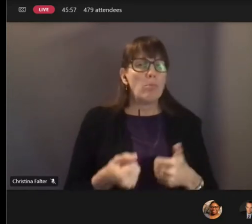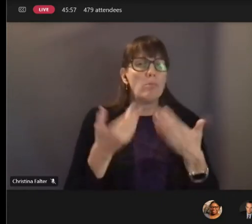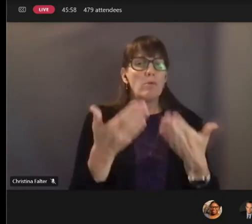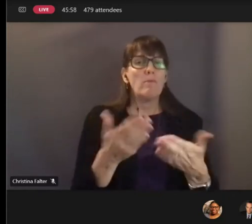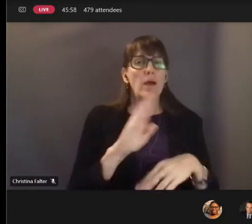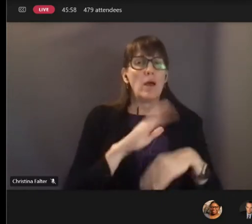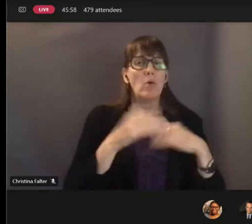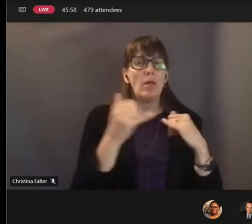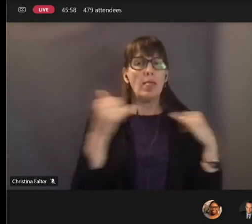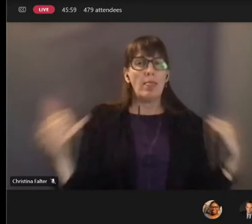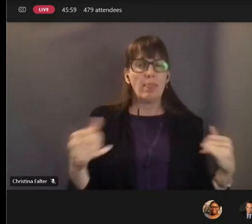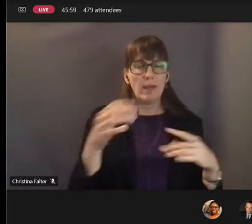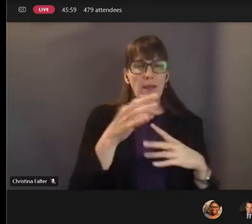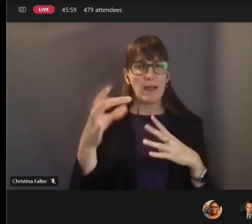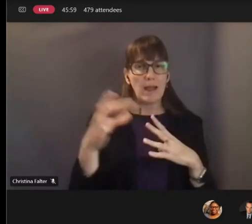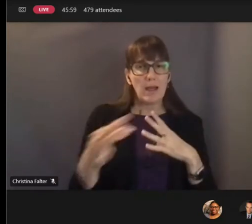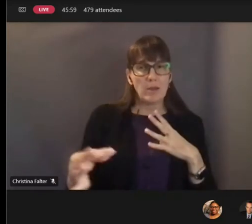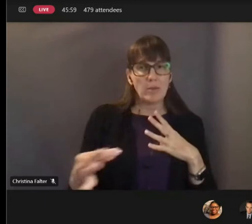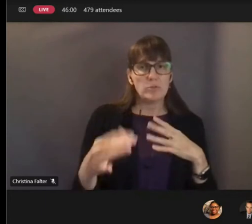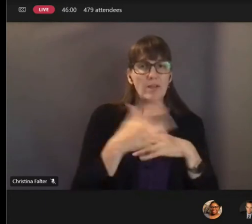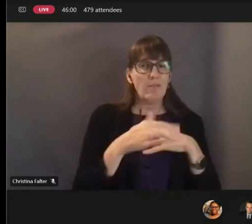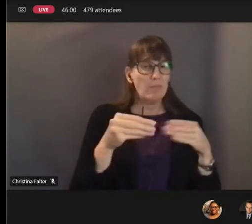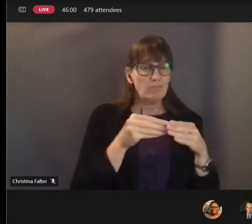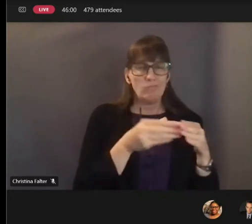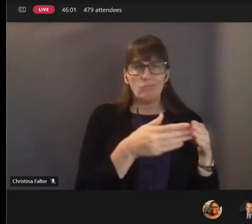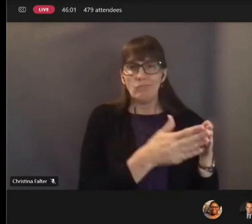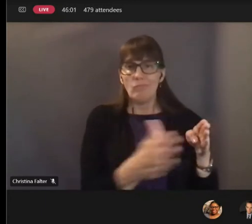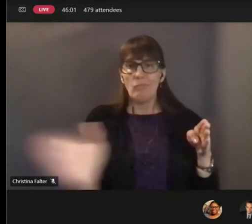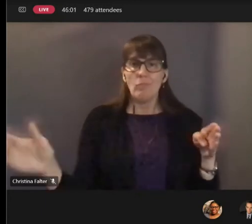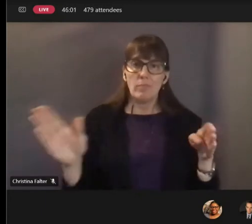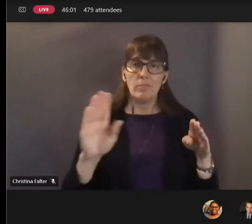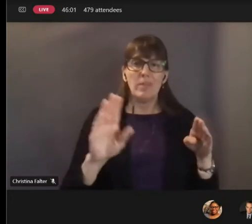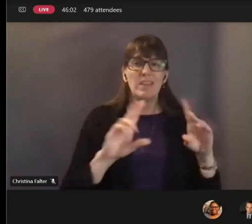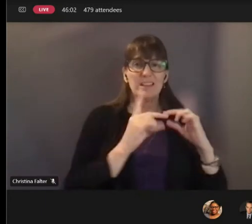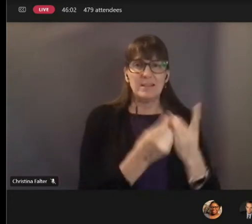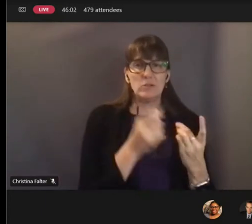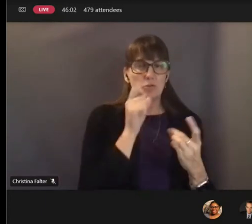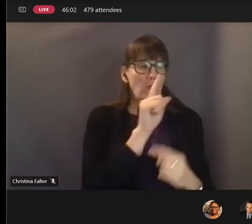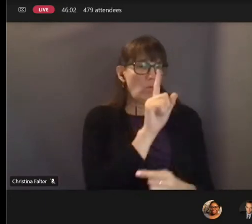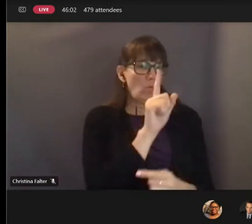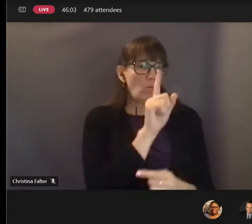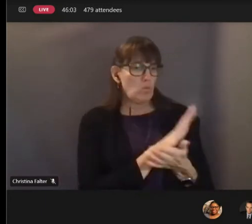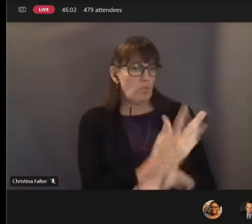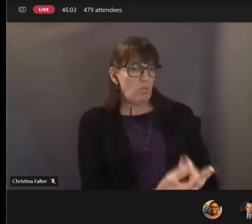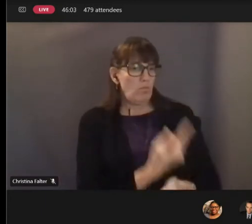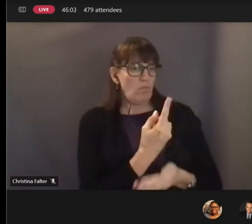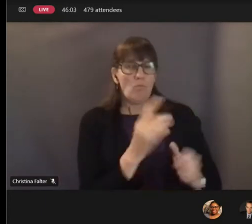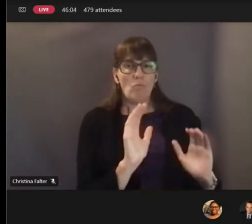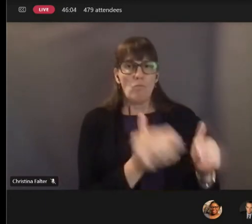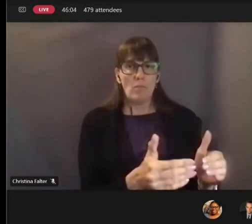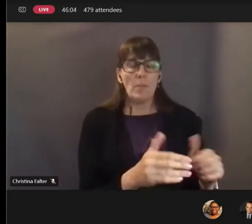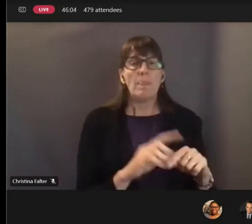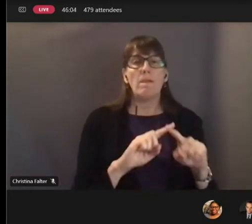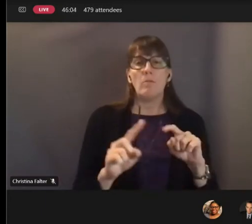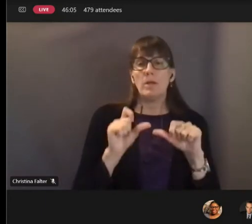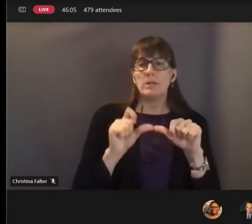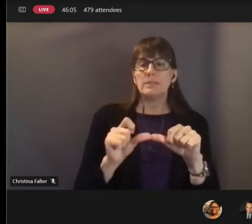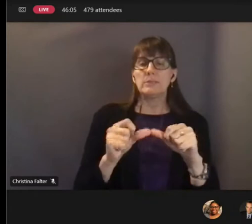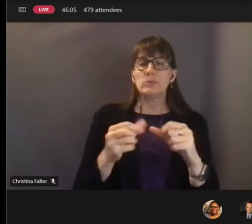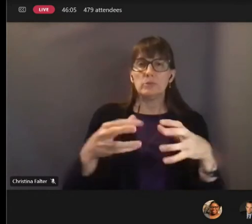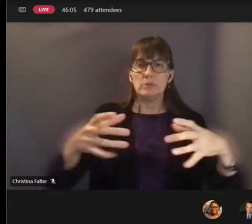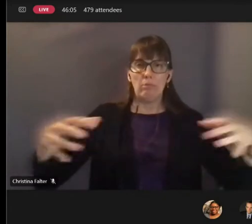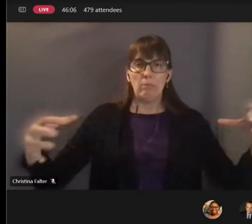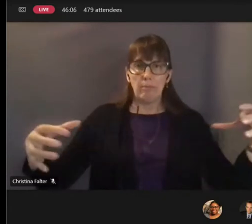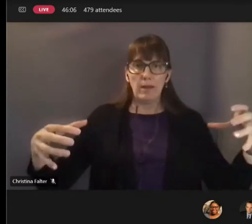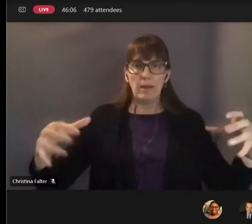available across the district and not just in one particular school. We will also continue to support and expand the implementation of